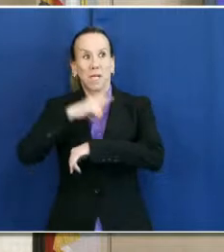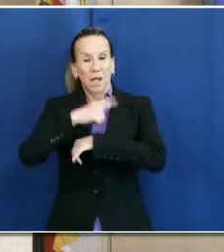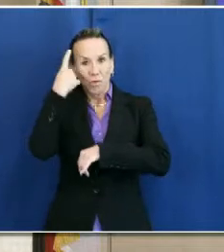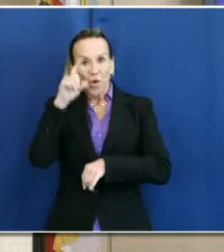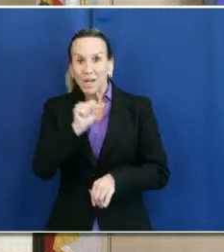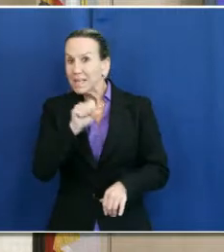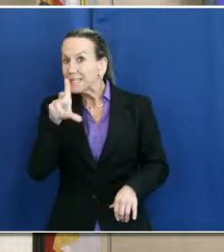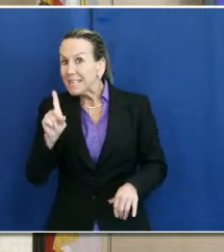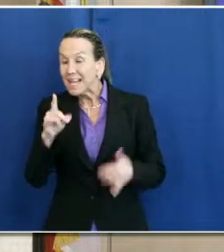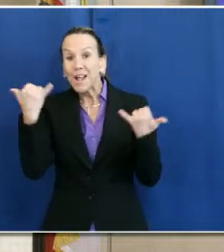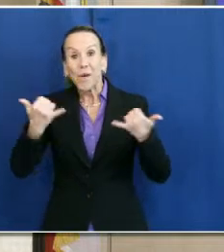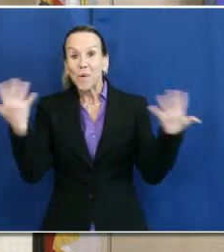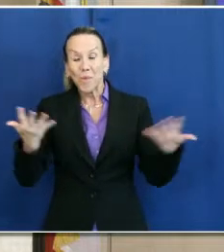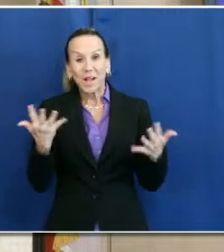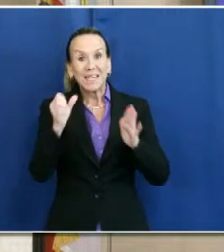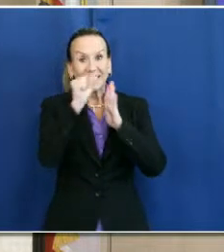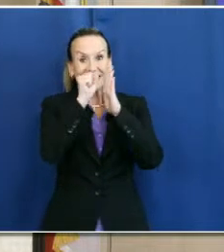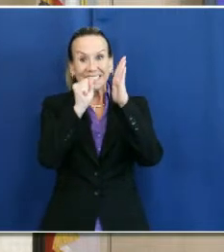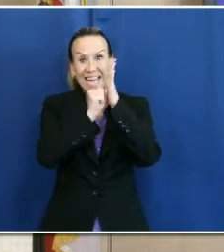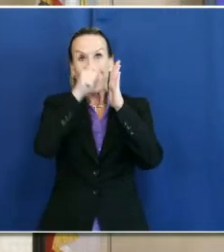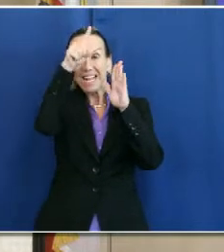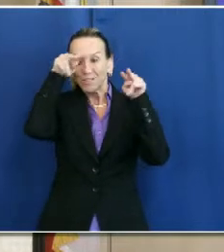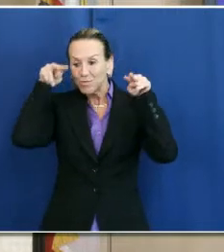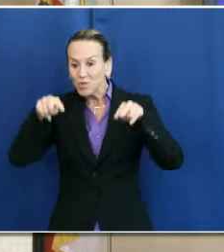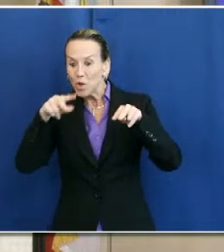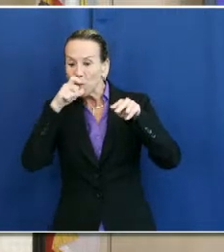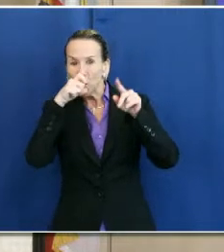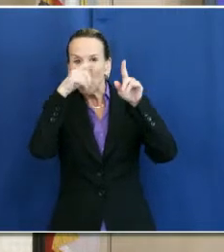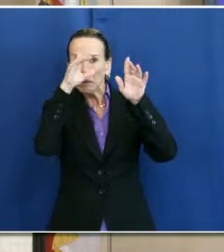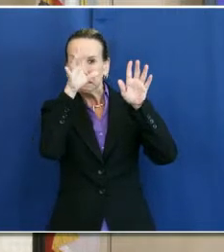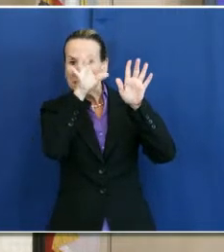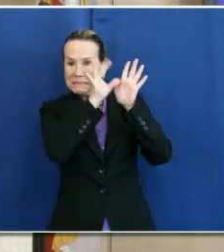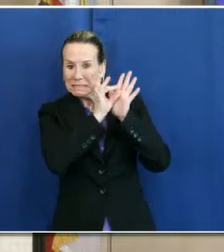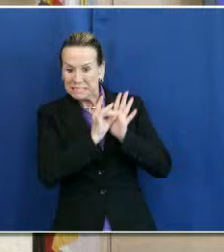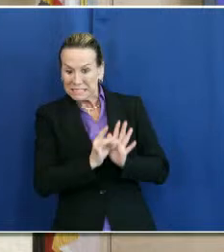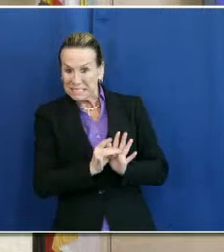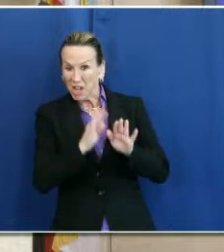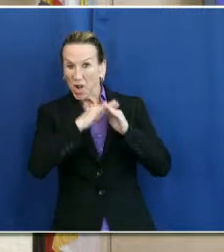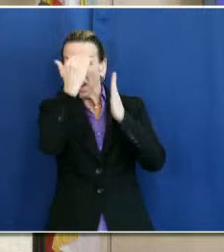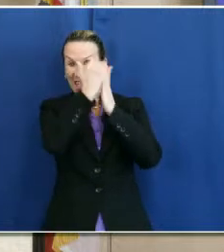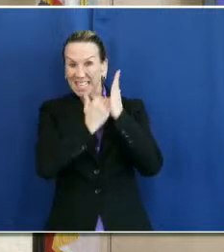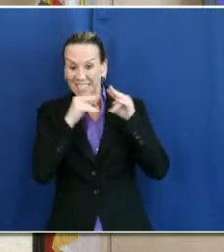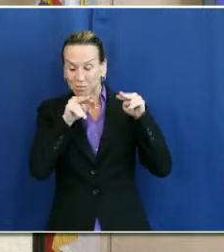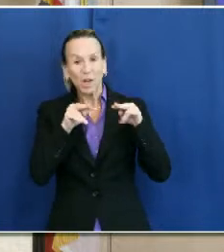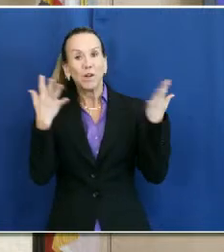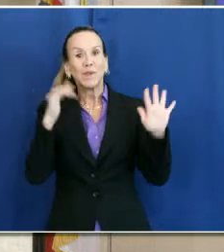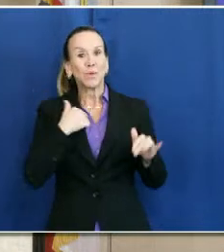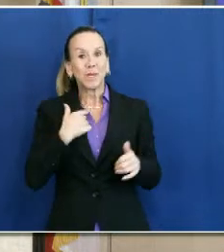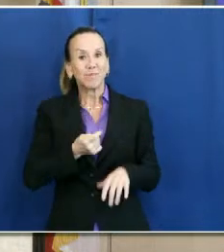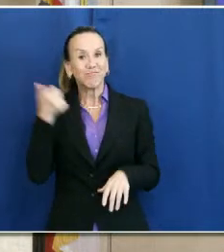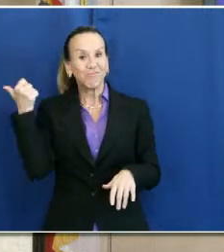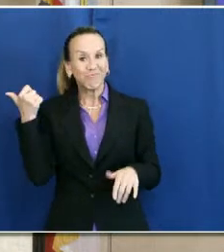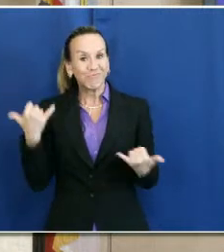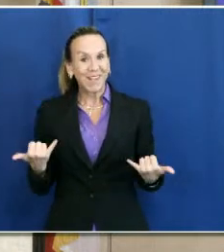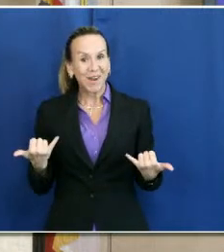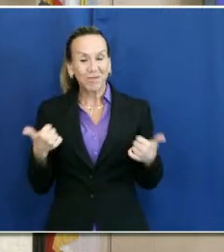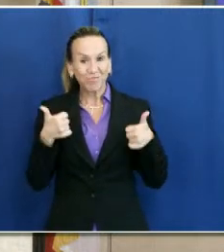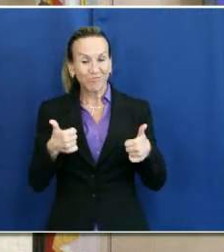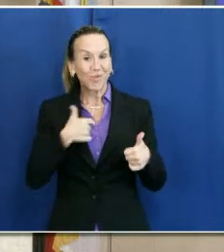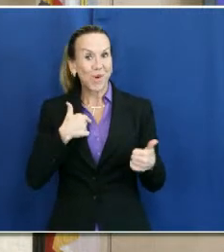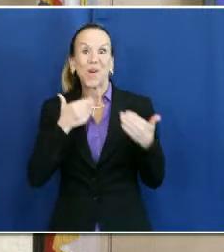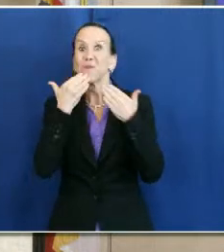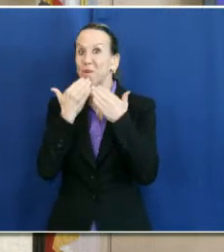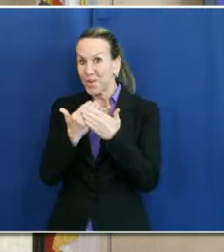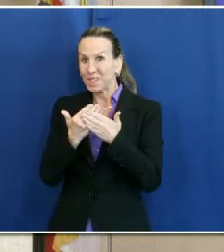as the state removed San Diego County from the monitoring list. It's good news that we've all been waiting for, but